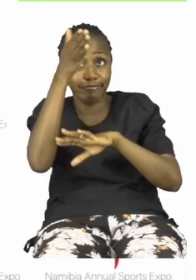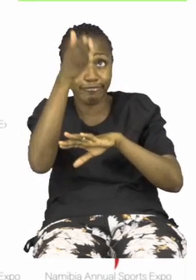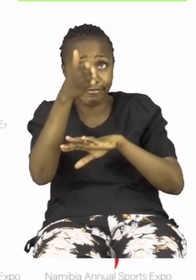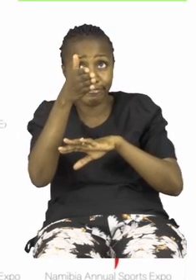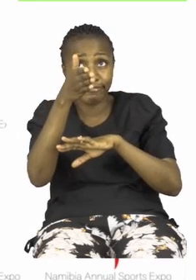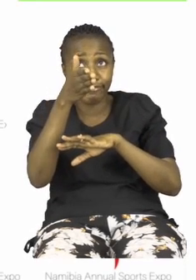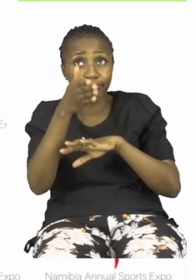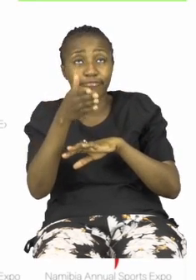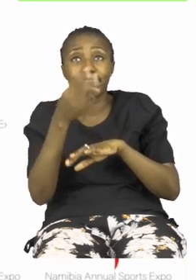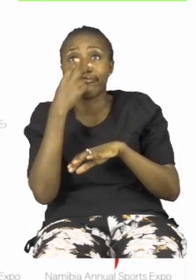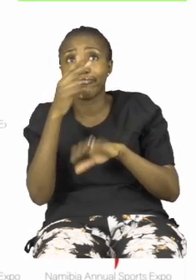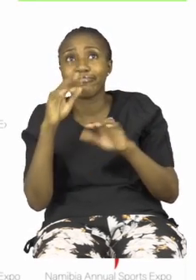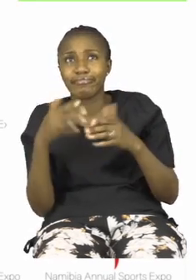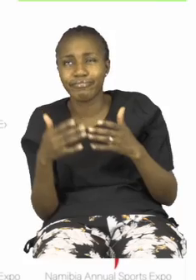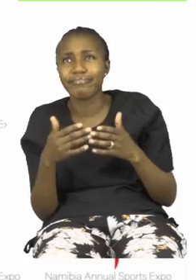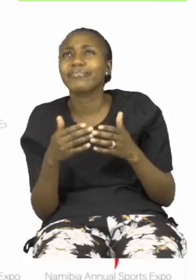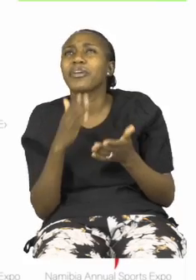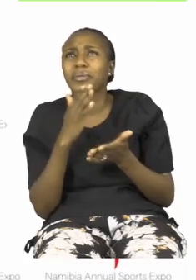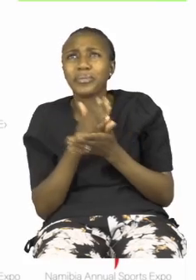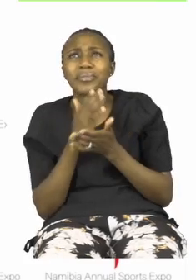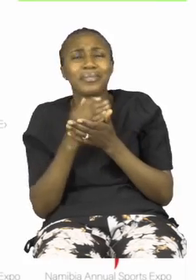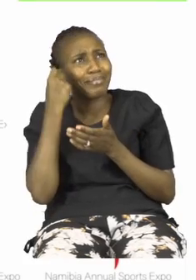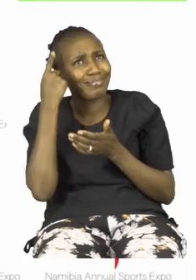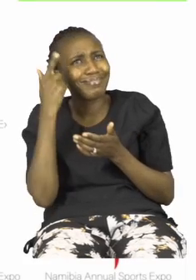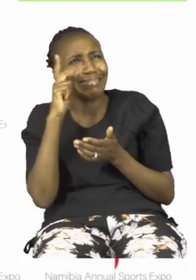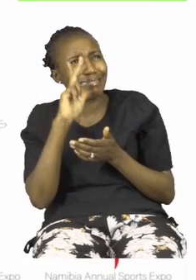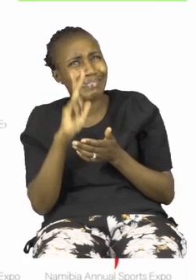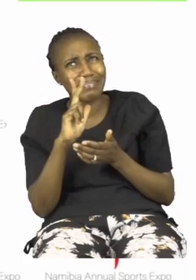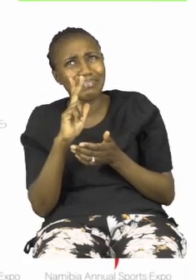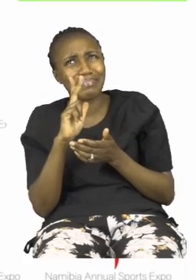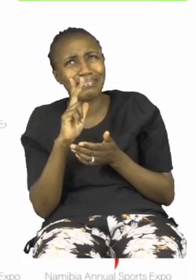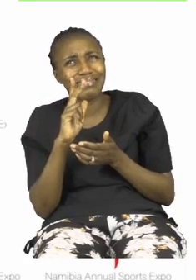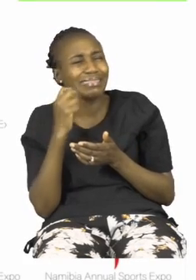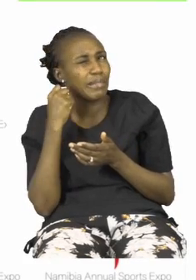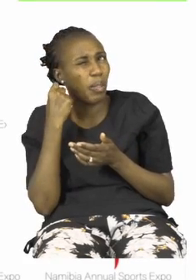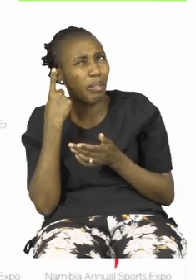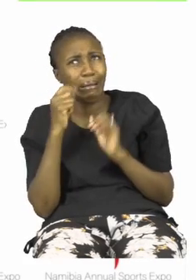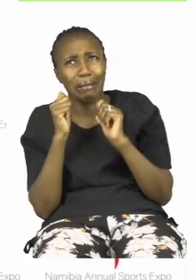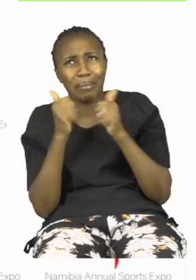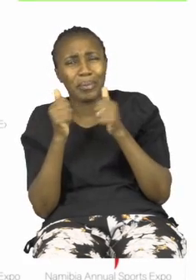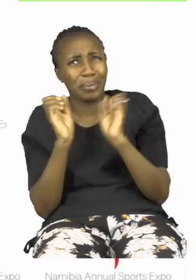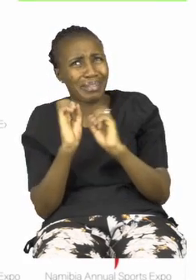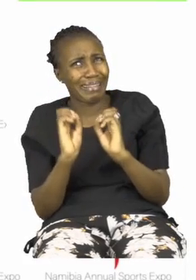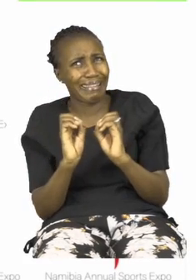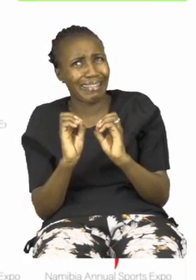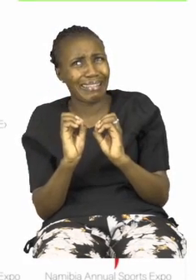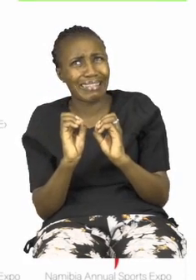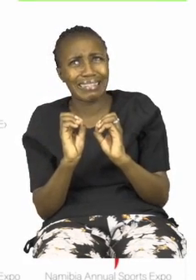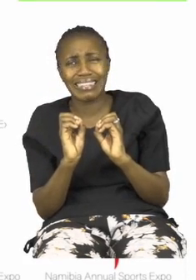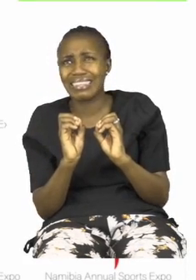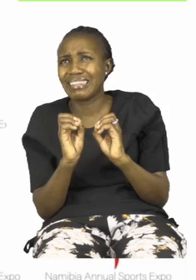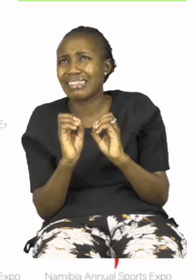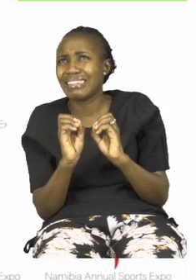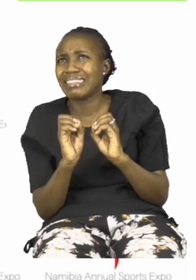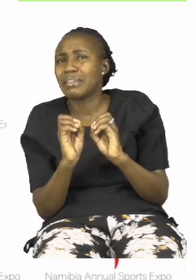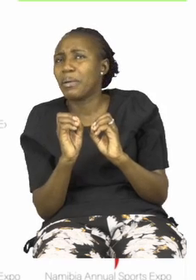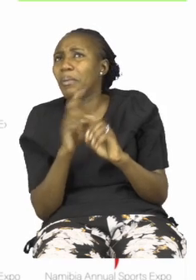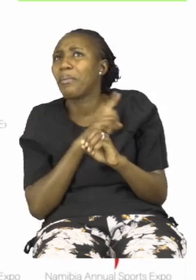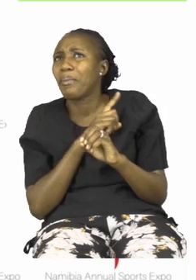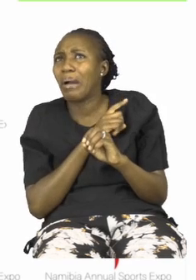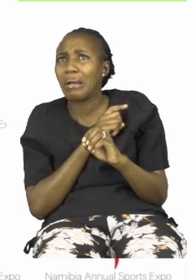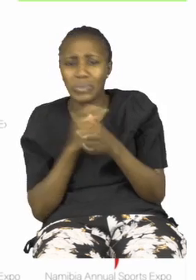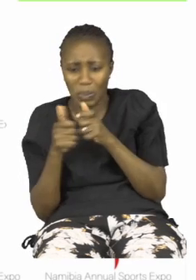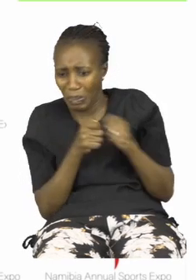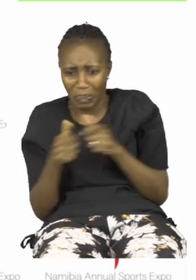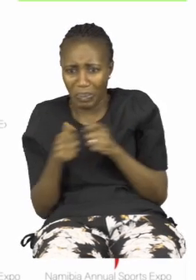yes, I understand that people are not 100% comfortable with the term athlete due to the physical involvement, but that being